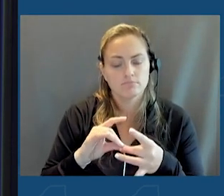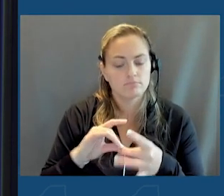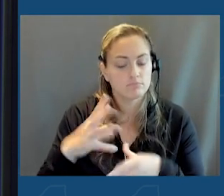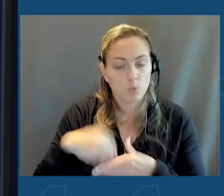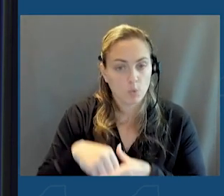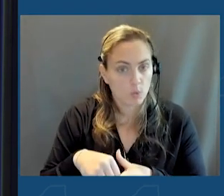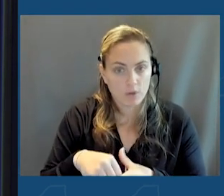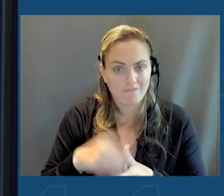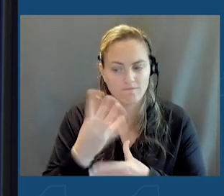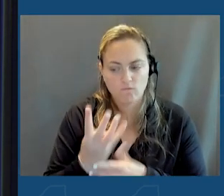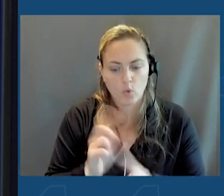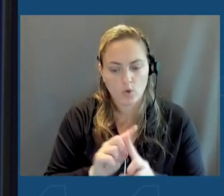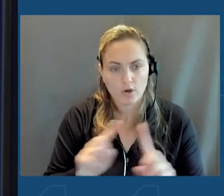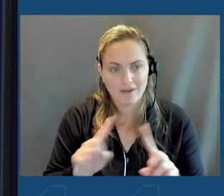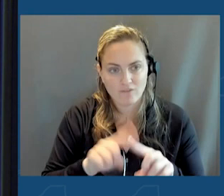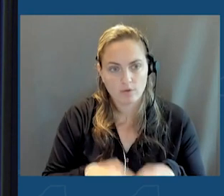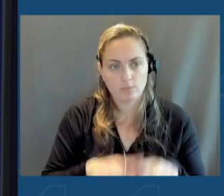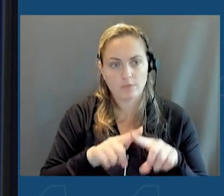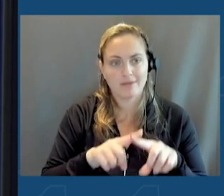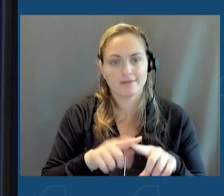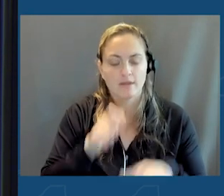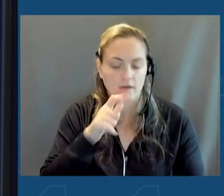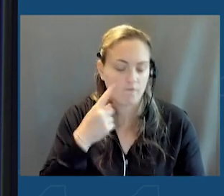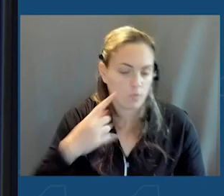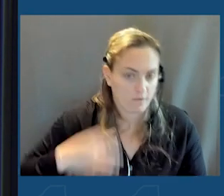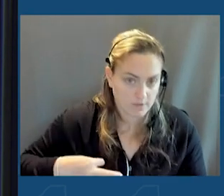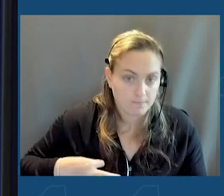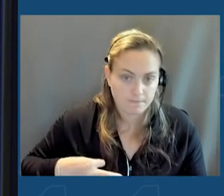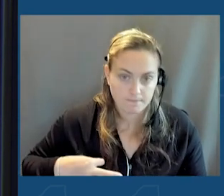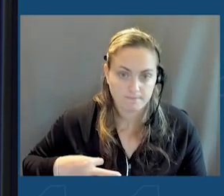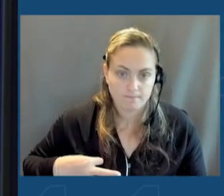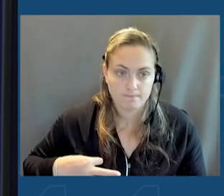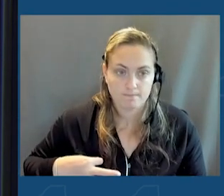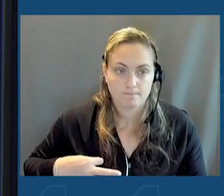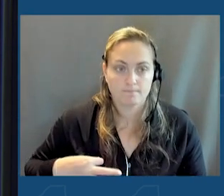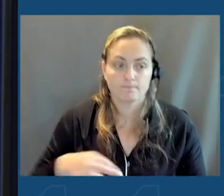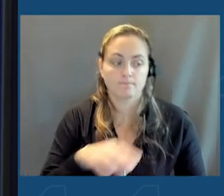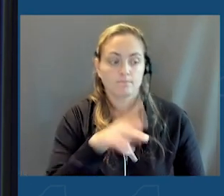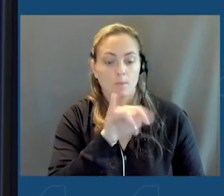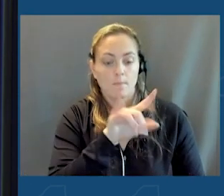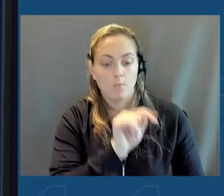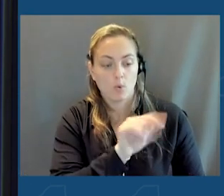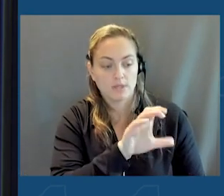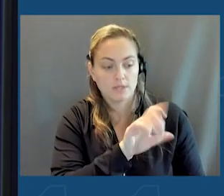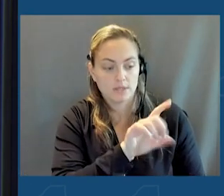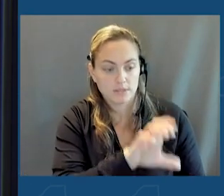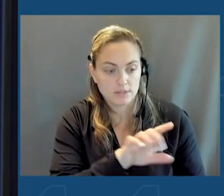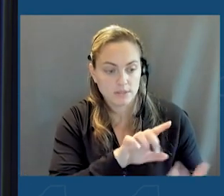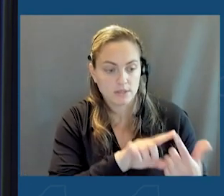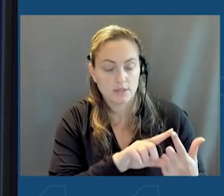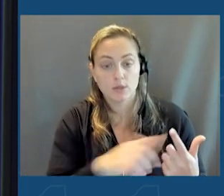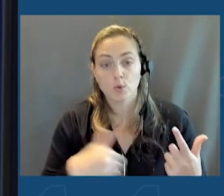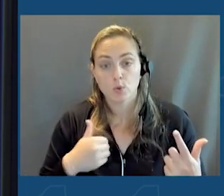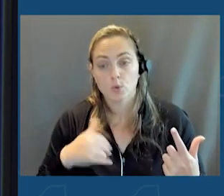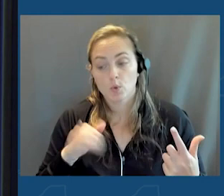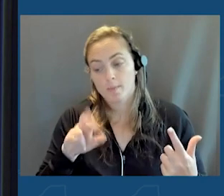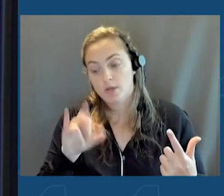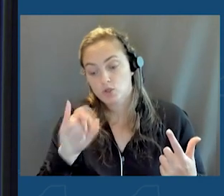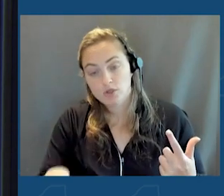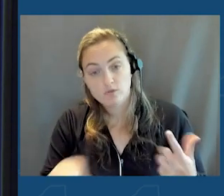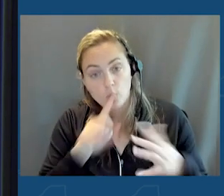4 Bronx-based non-for-profits: the Point CDC, Youth Ministries for Peace and